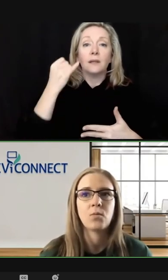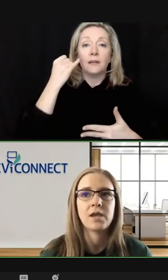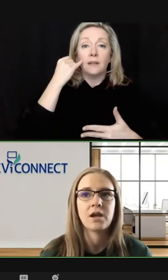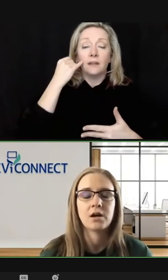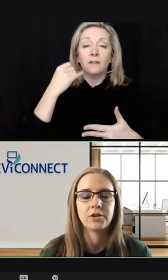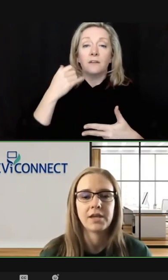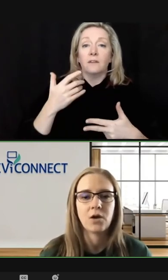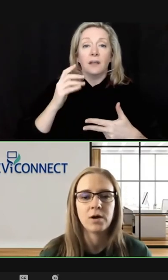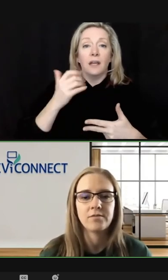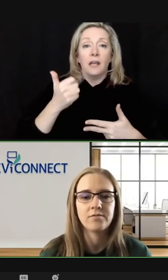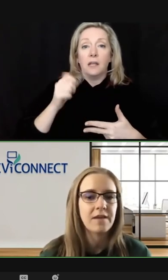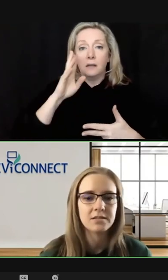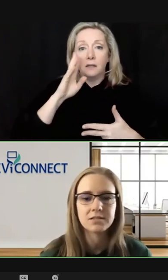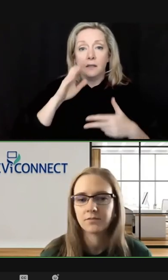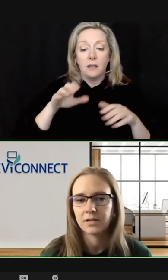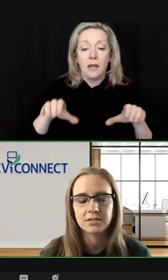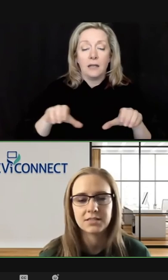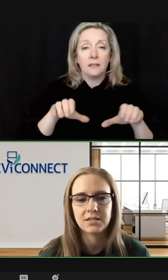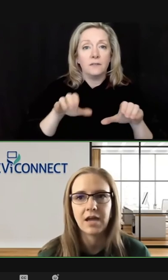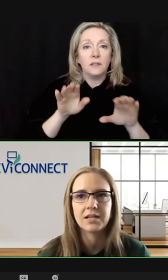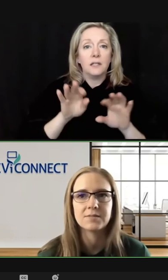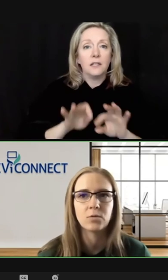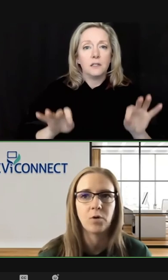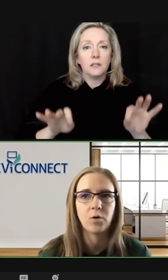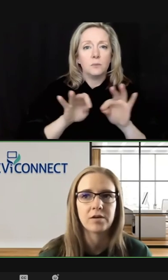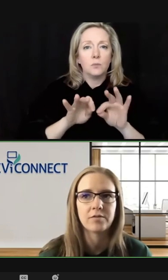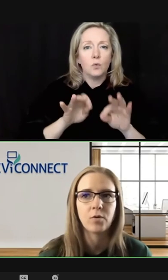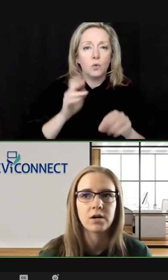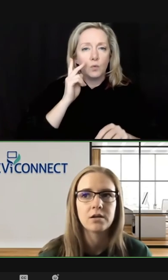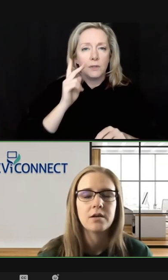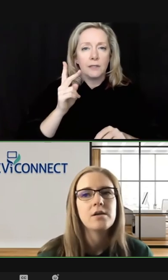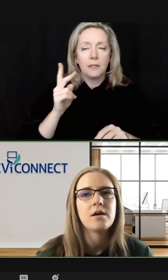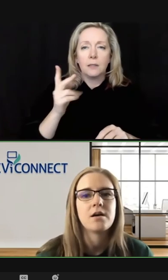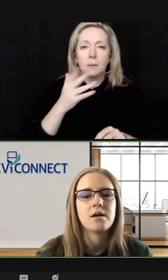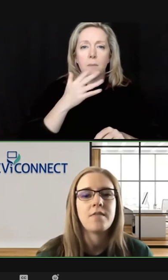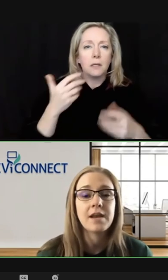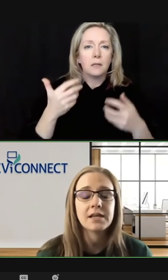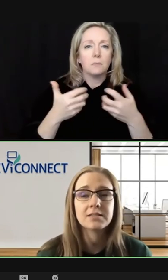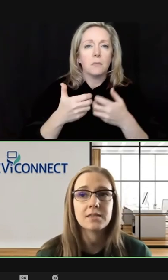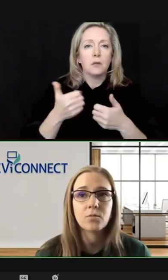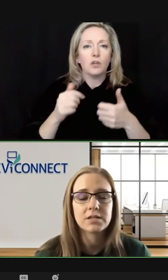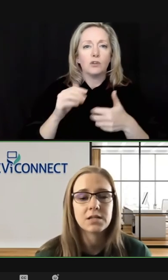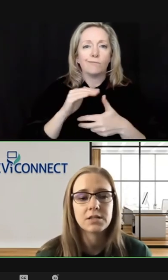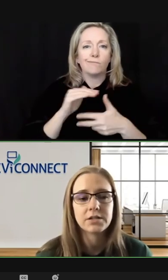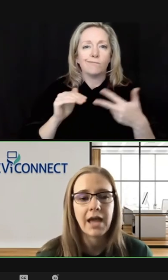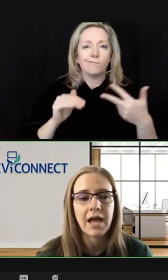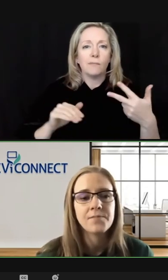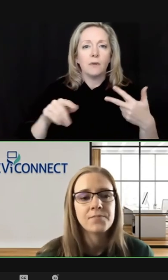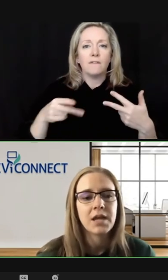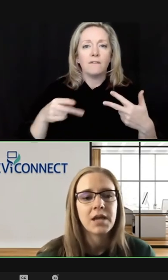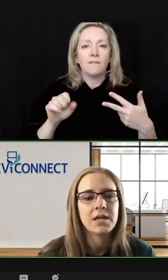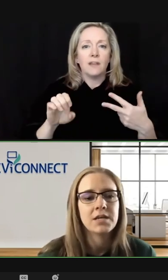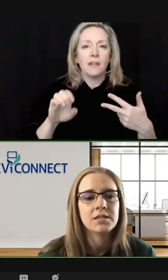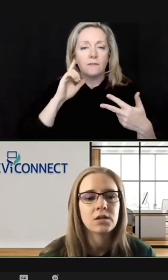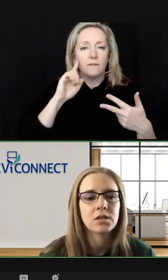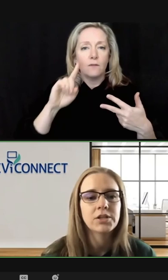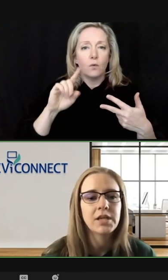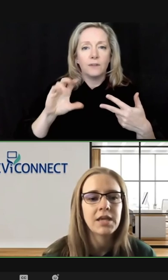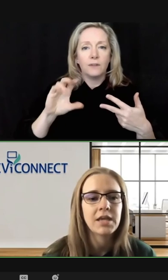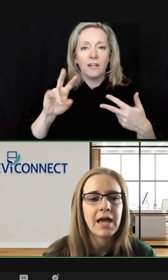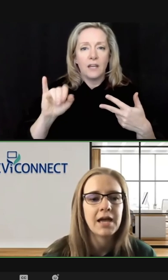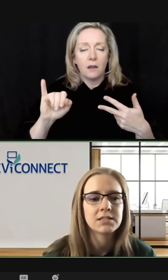sure that we are looking at what phase in CVI it's most appropriate for. And then the next thing that we're going to look at